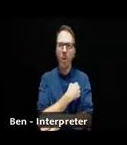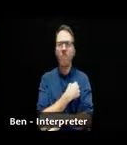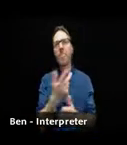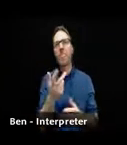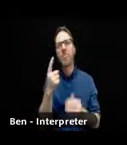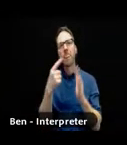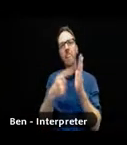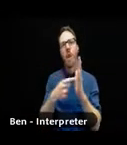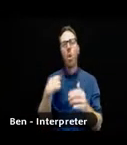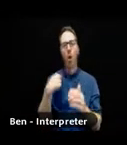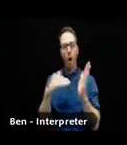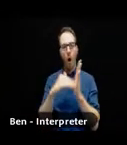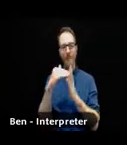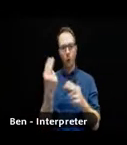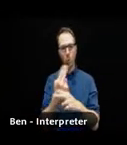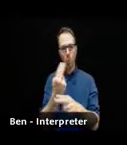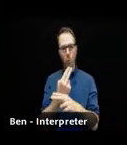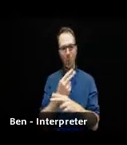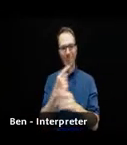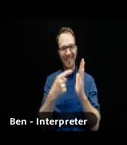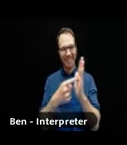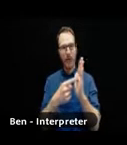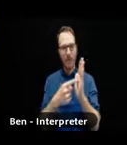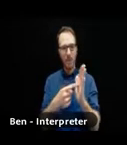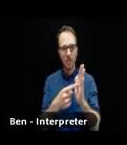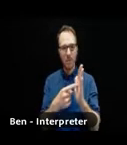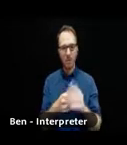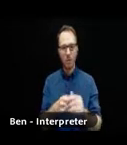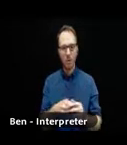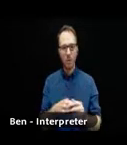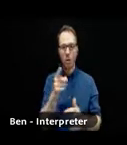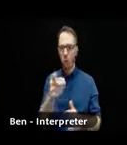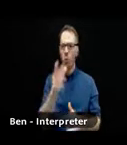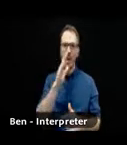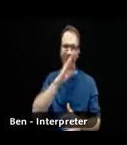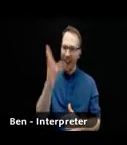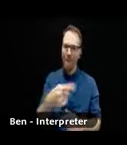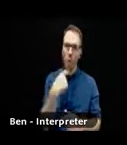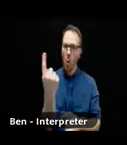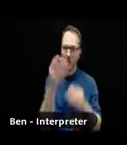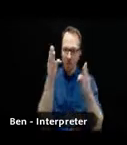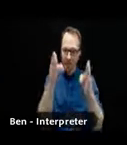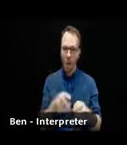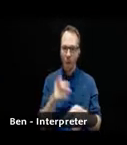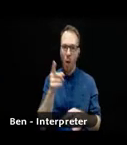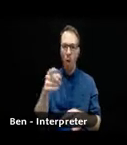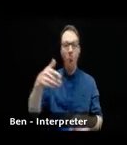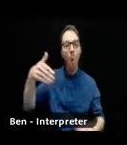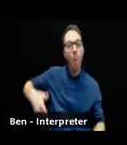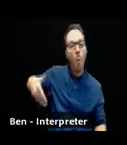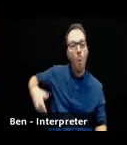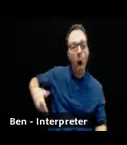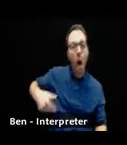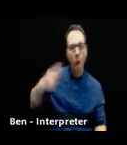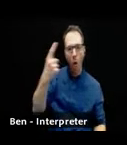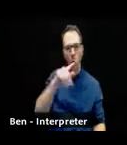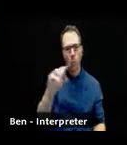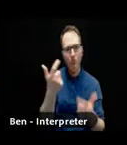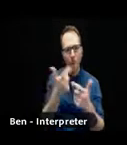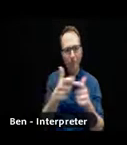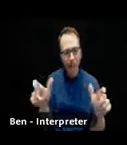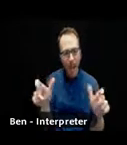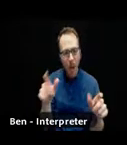We often use these examples of, you would have never told somebody that their wallet was looking too big, right,